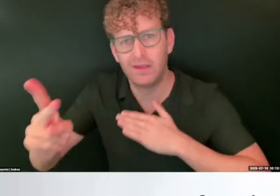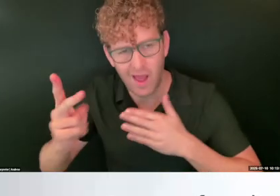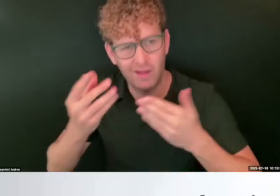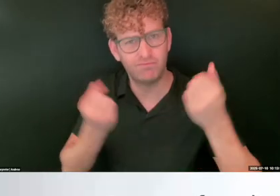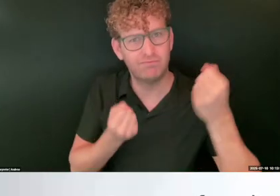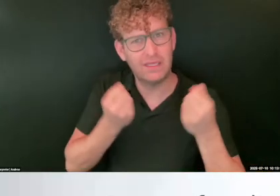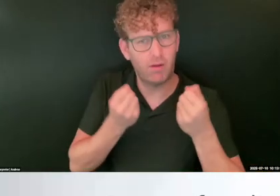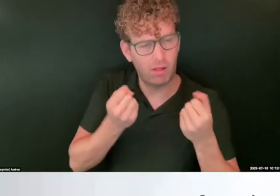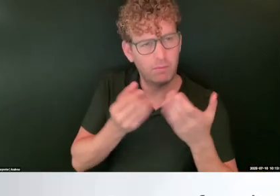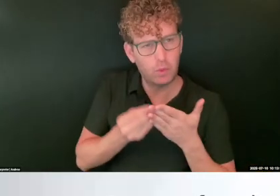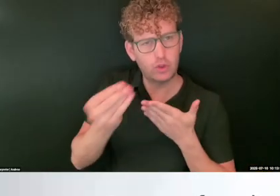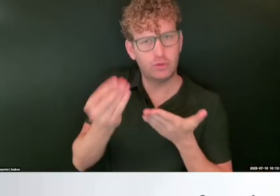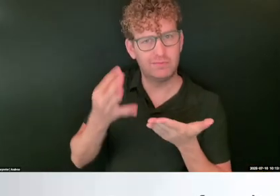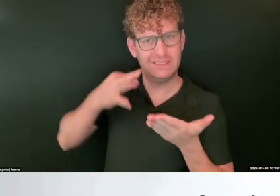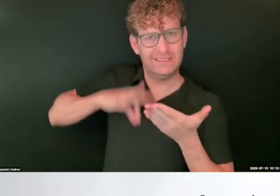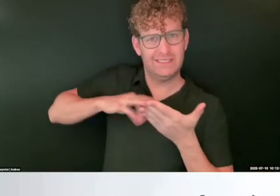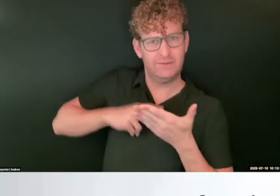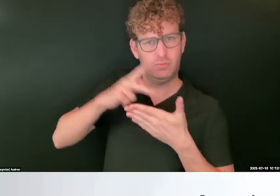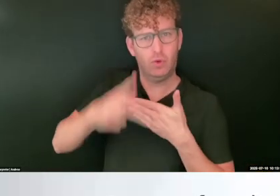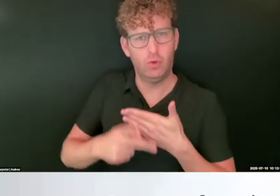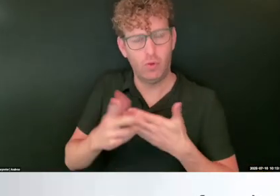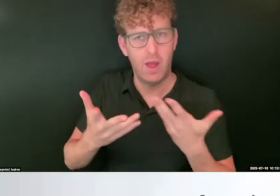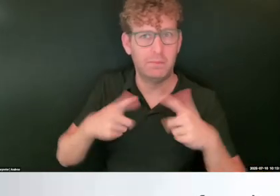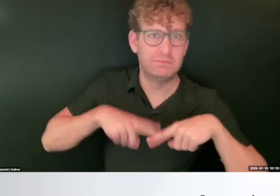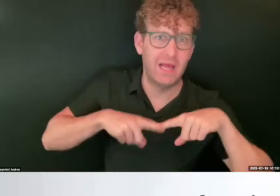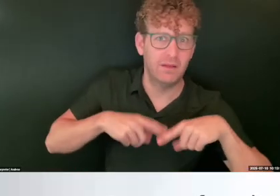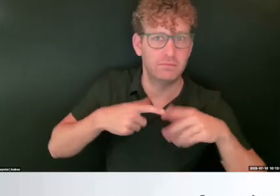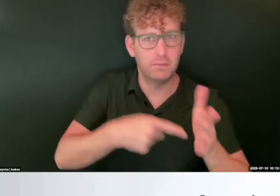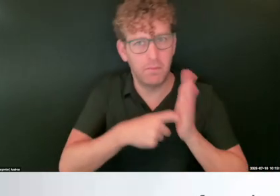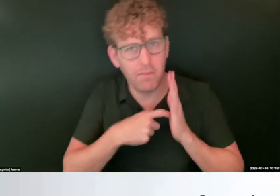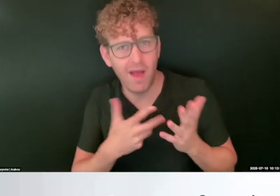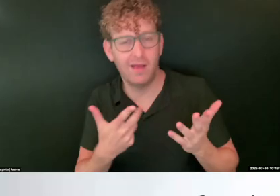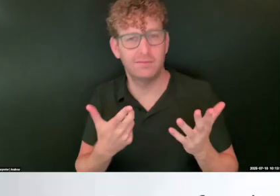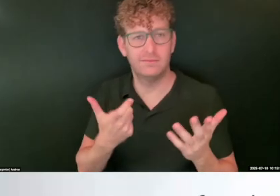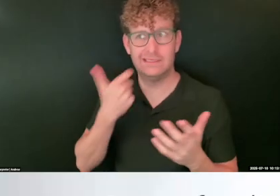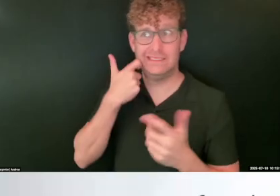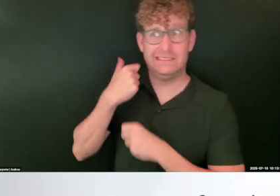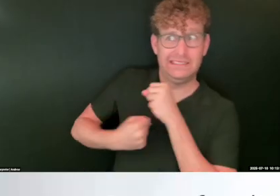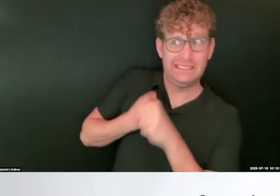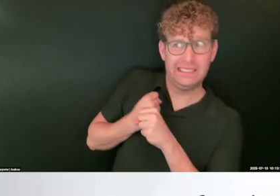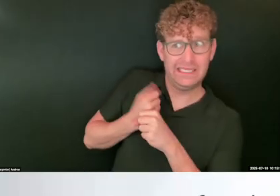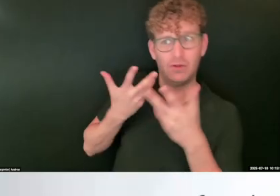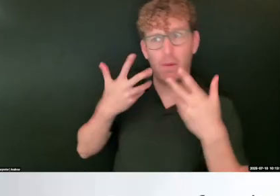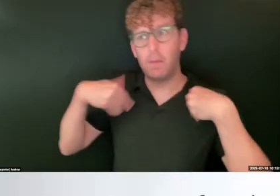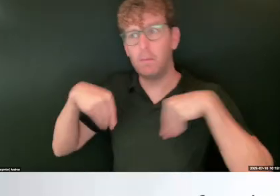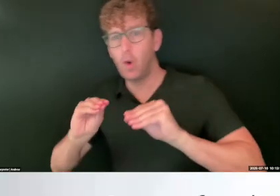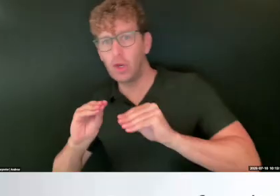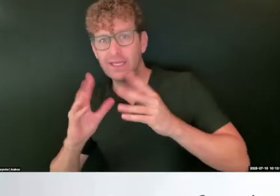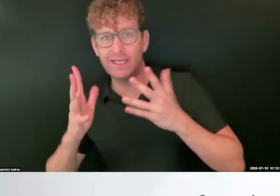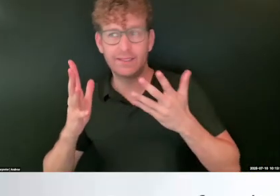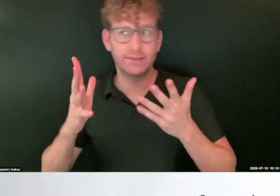on program demand in recent years and market indicators. Staff will be holding a